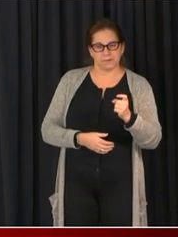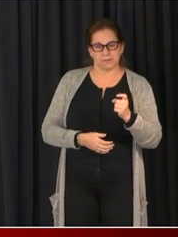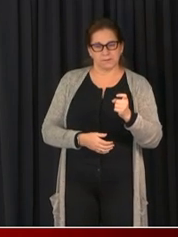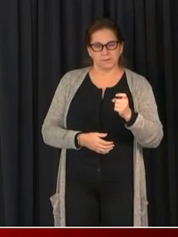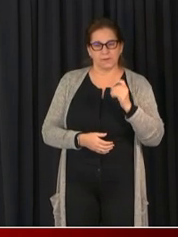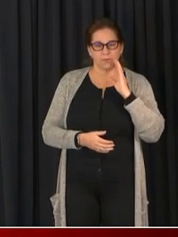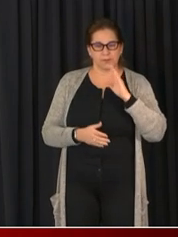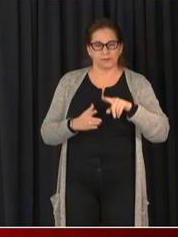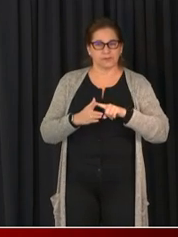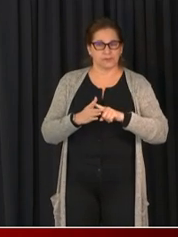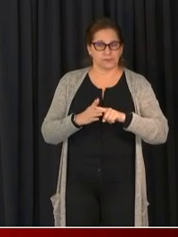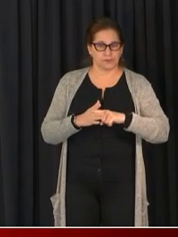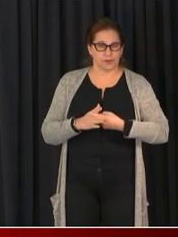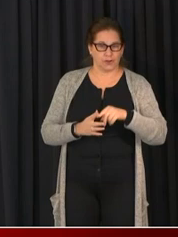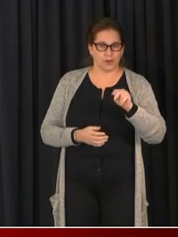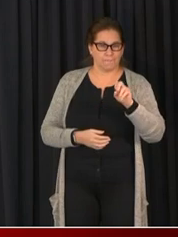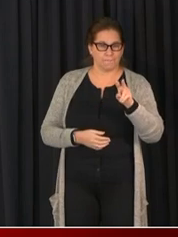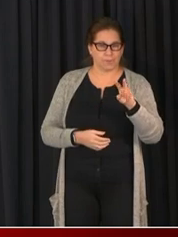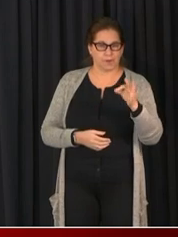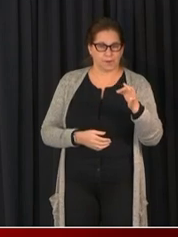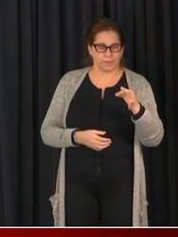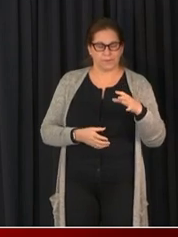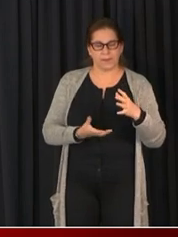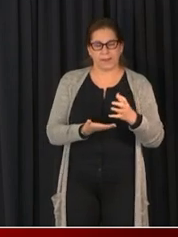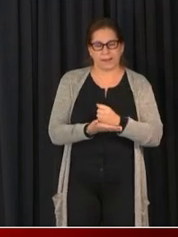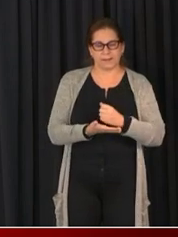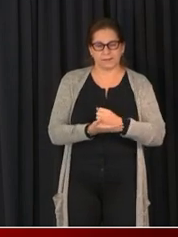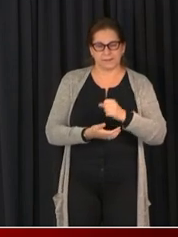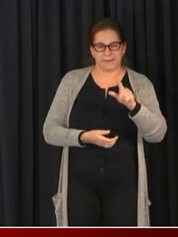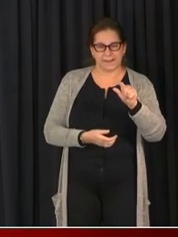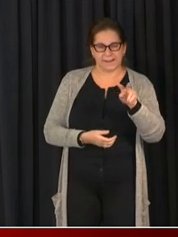Monday, November 9th, and you can go to